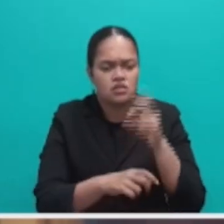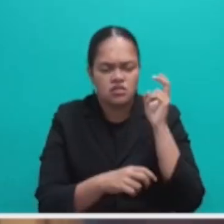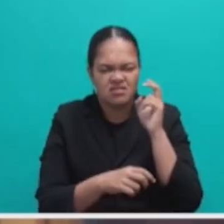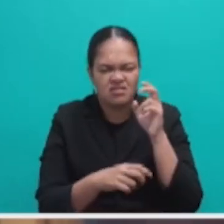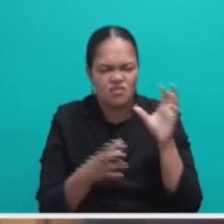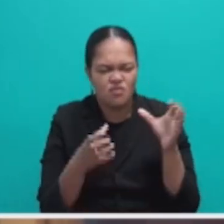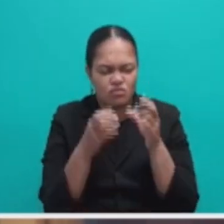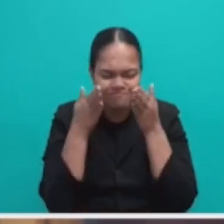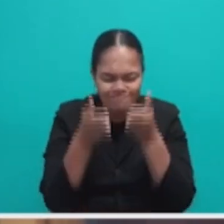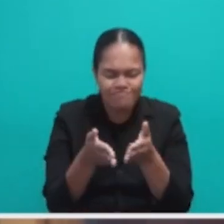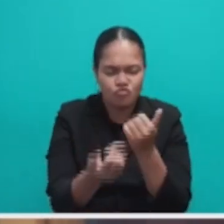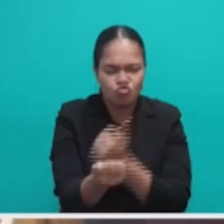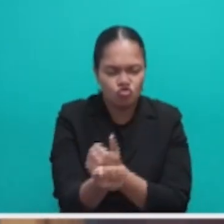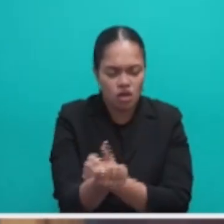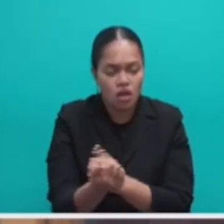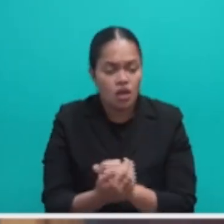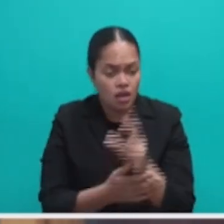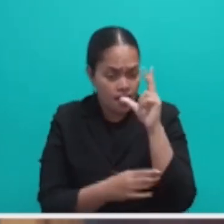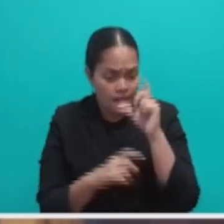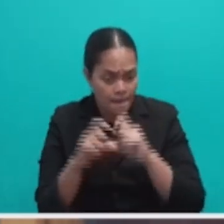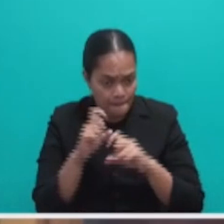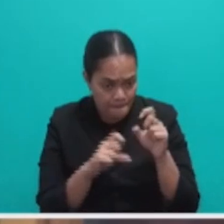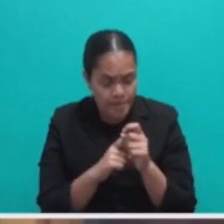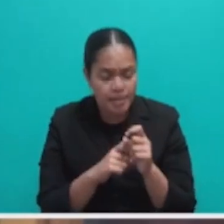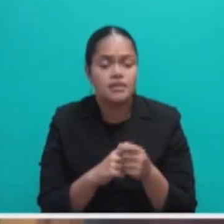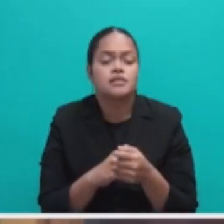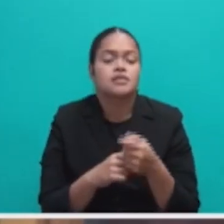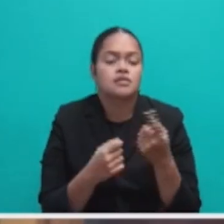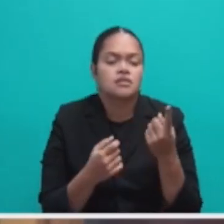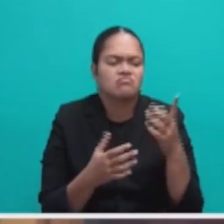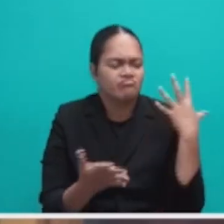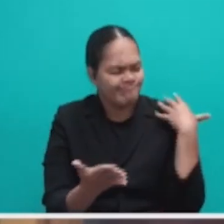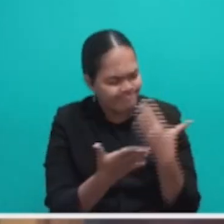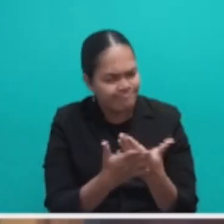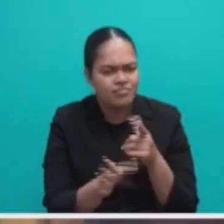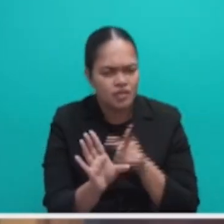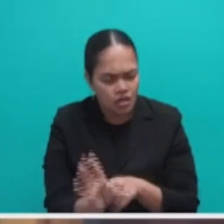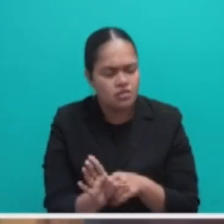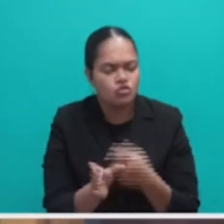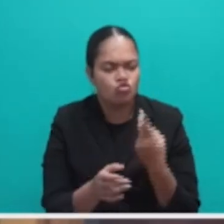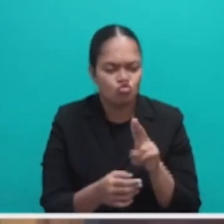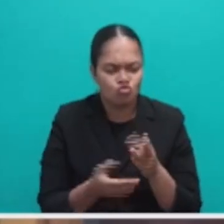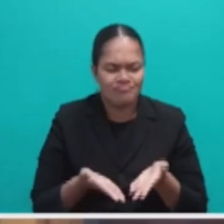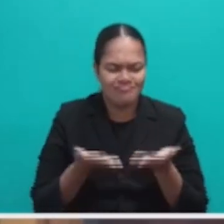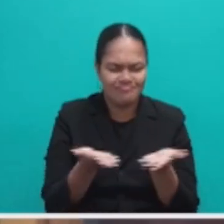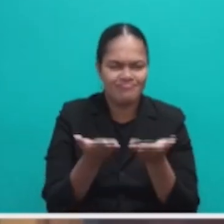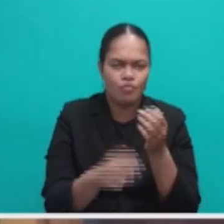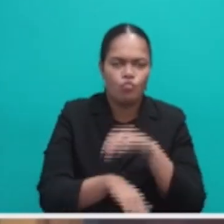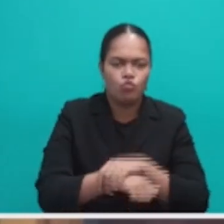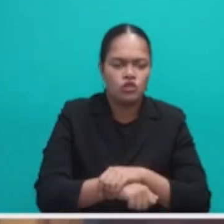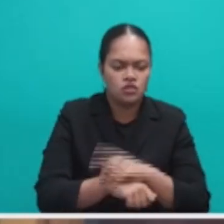drug-related cases. Capabilities have also been enhanced over the years to assist the police to combat this drug